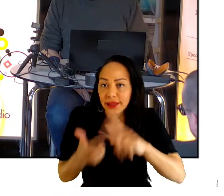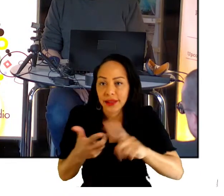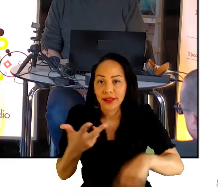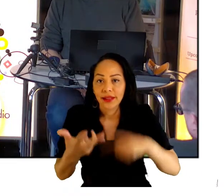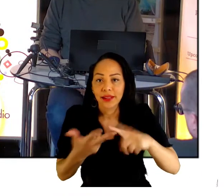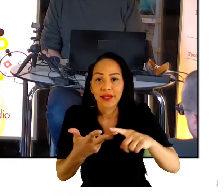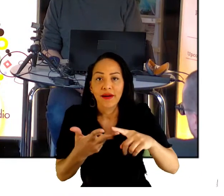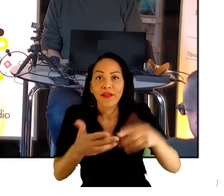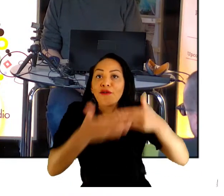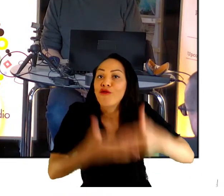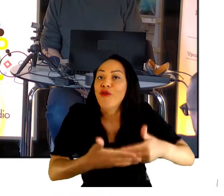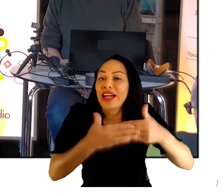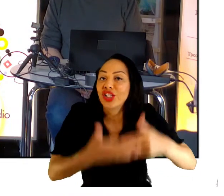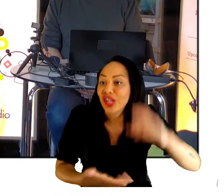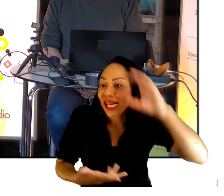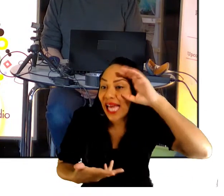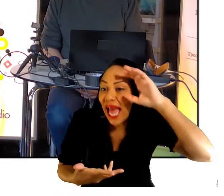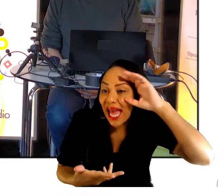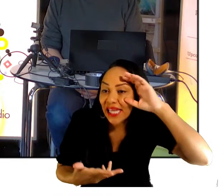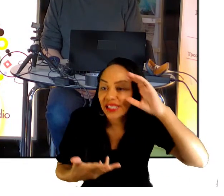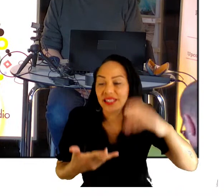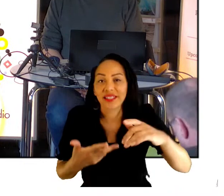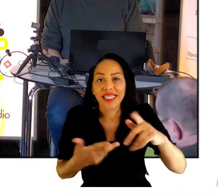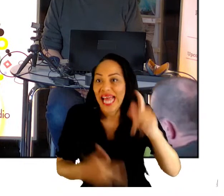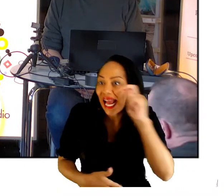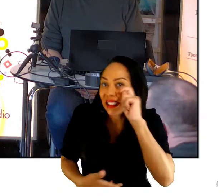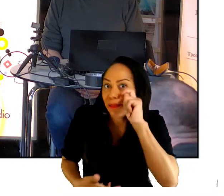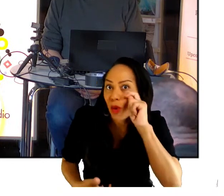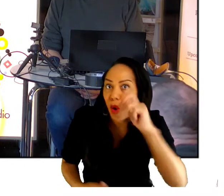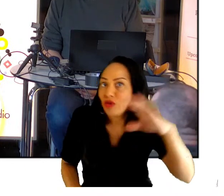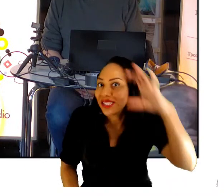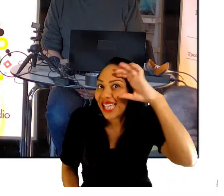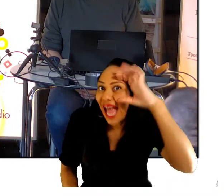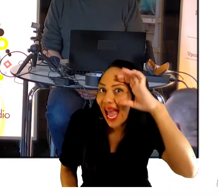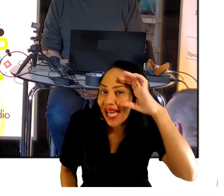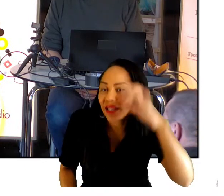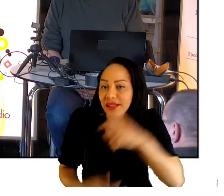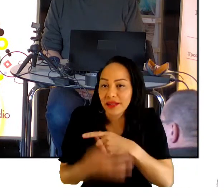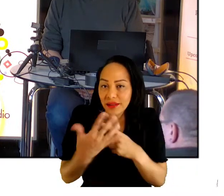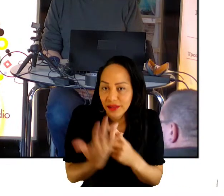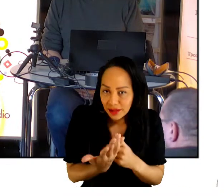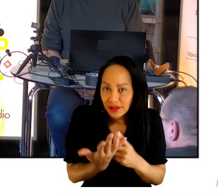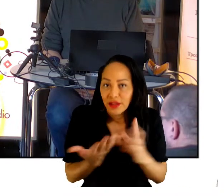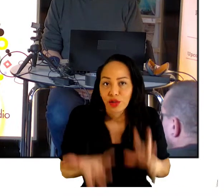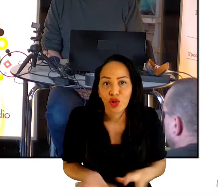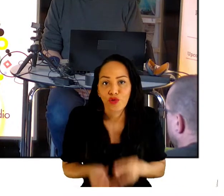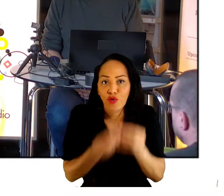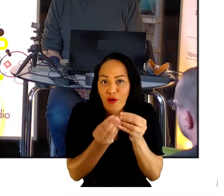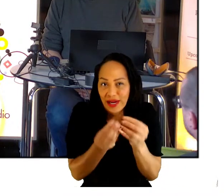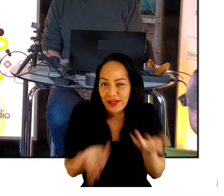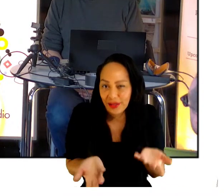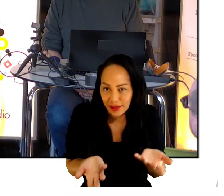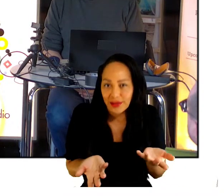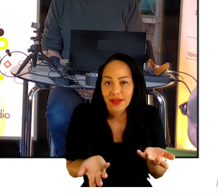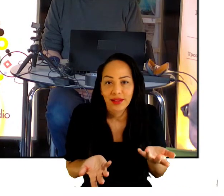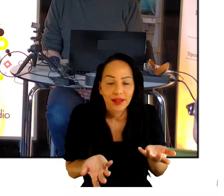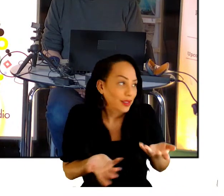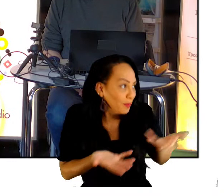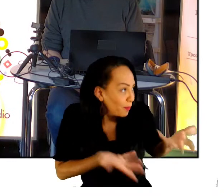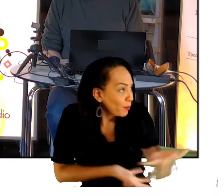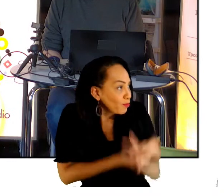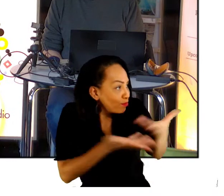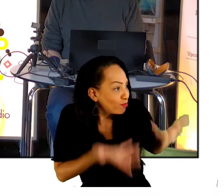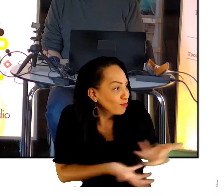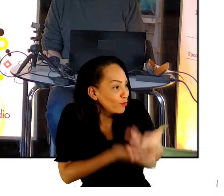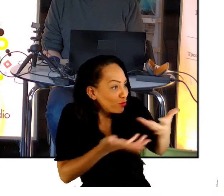friendship, of discovering something together in this image that you've created together in a playful space, which is what we are doing. Like very